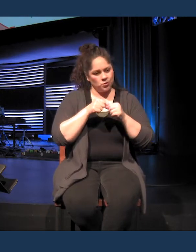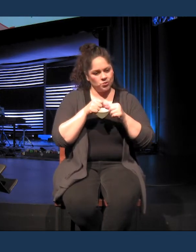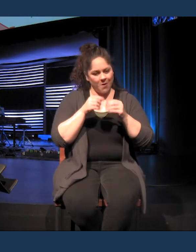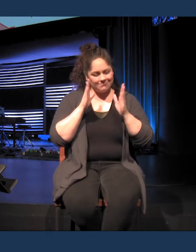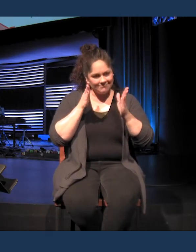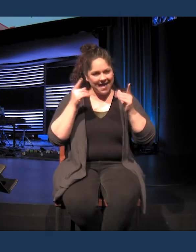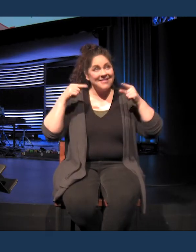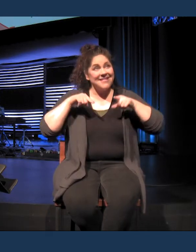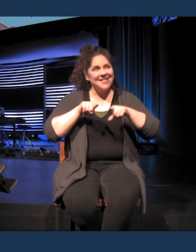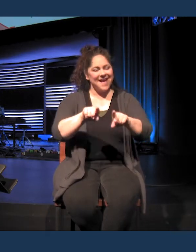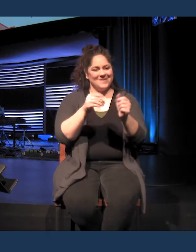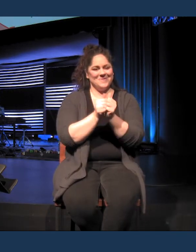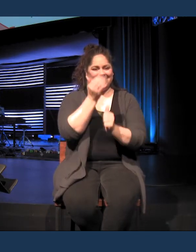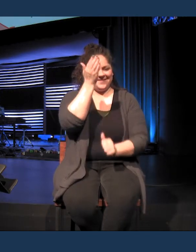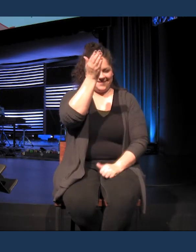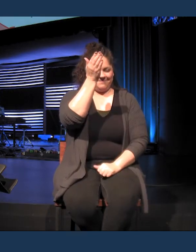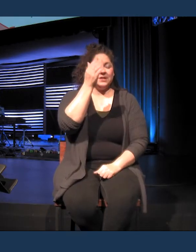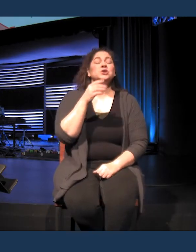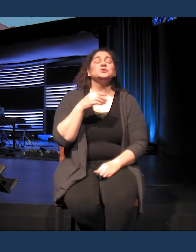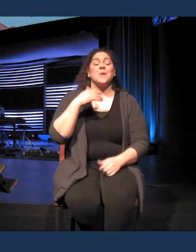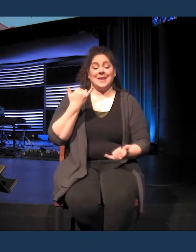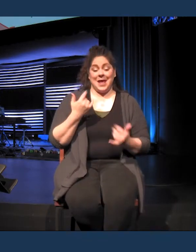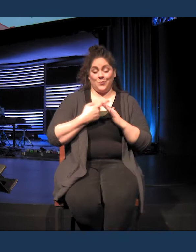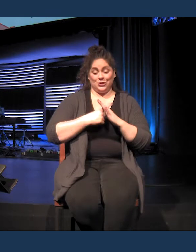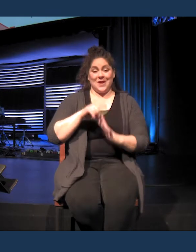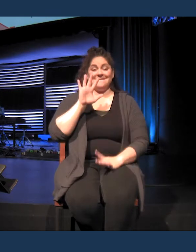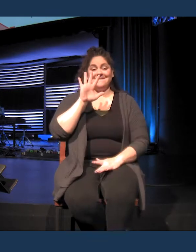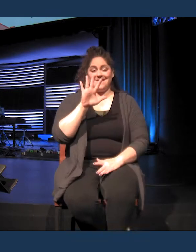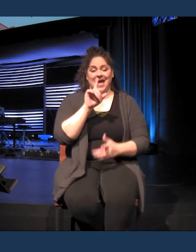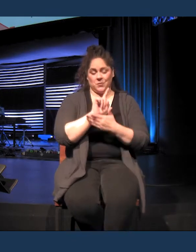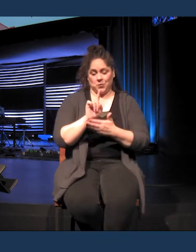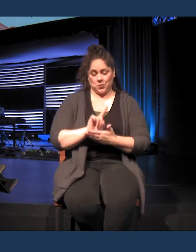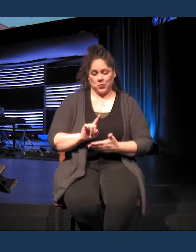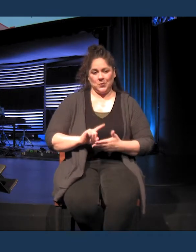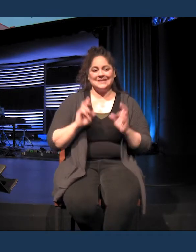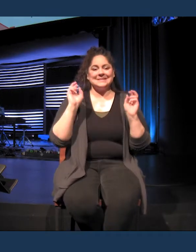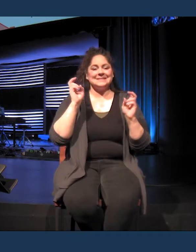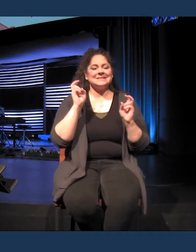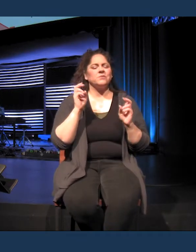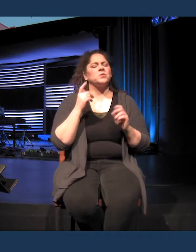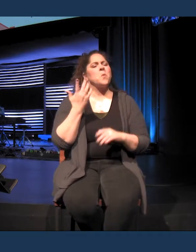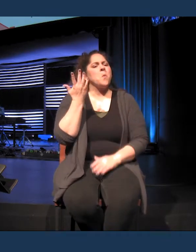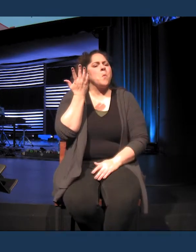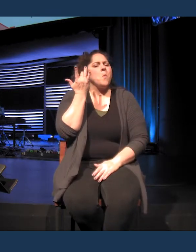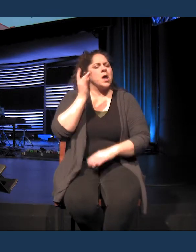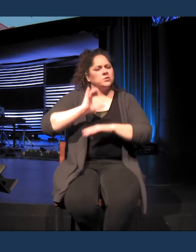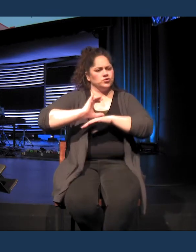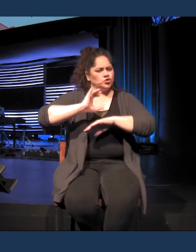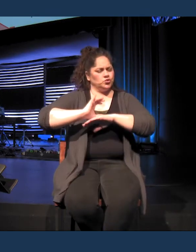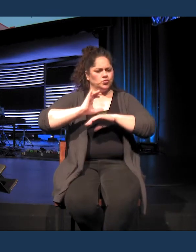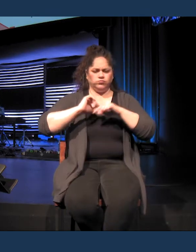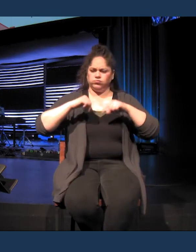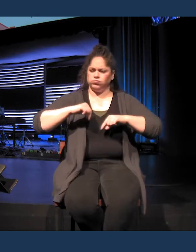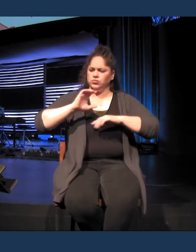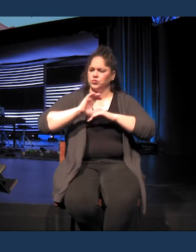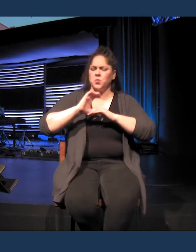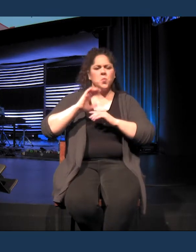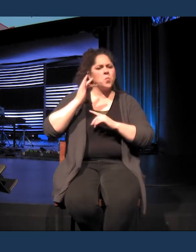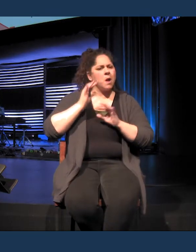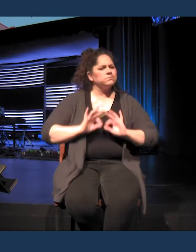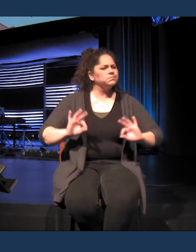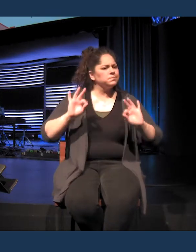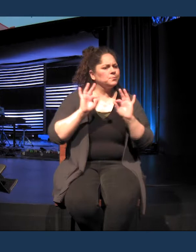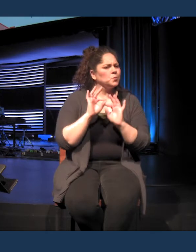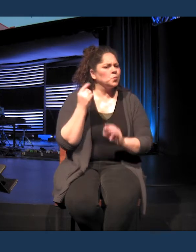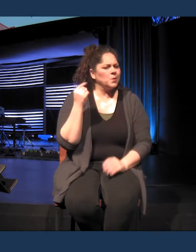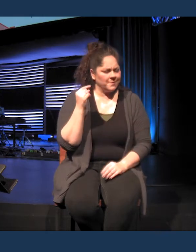a brand new 5-week series called Why Church? And I hope that this series answers a couple